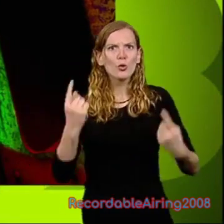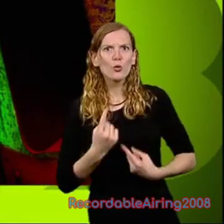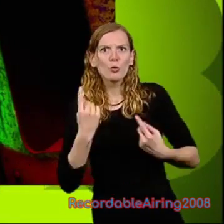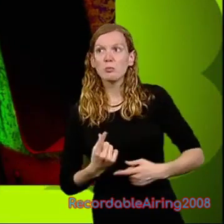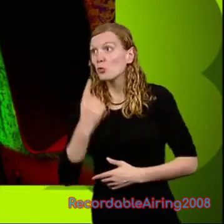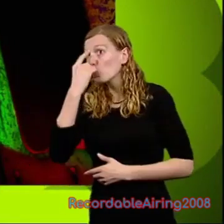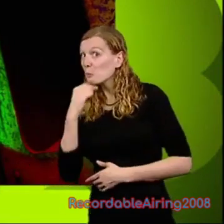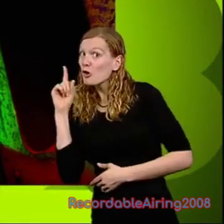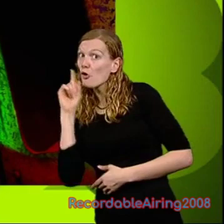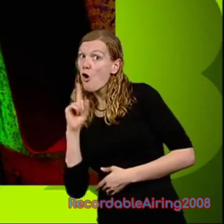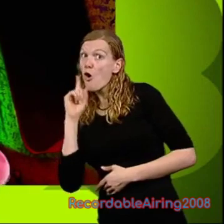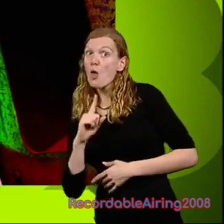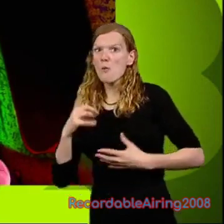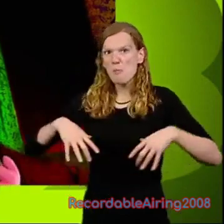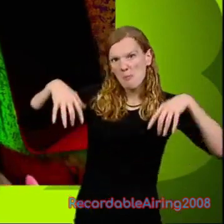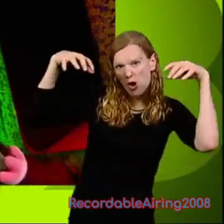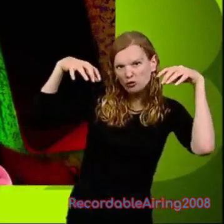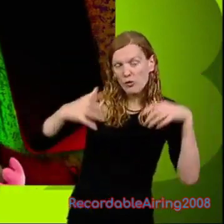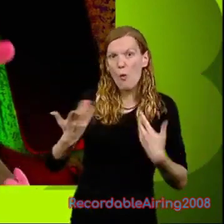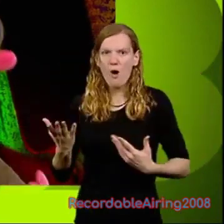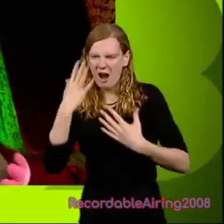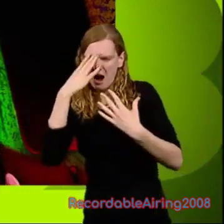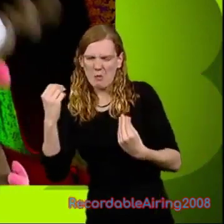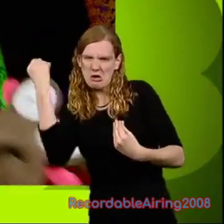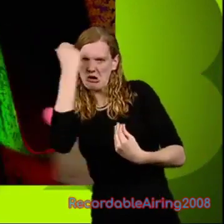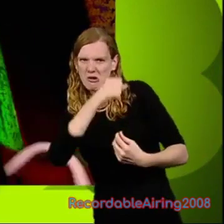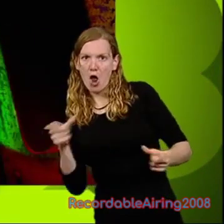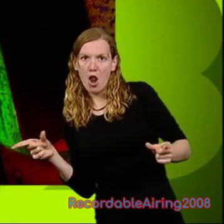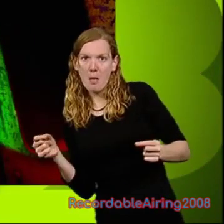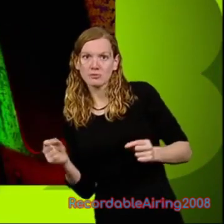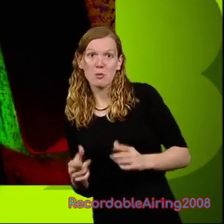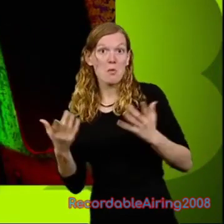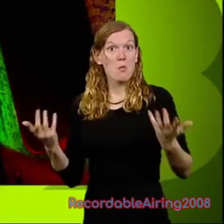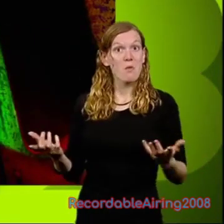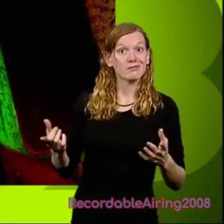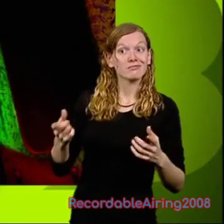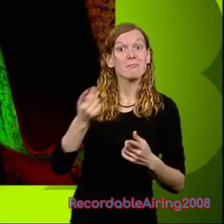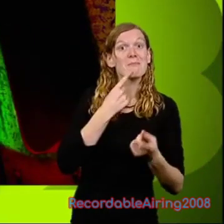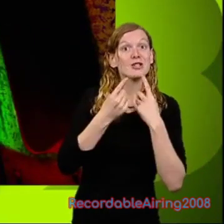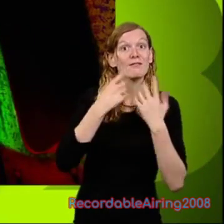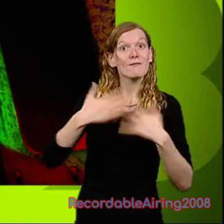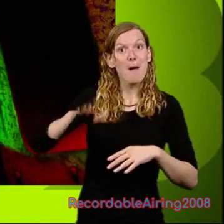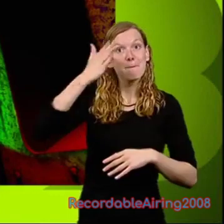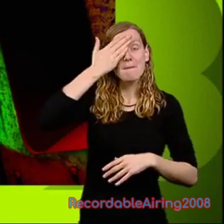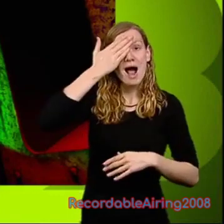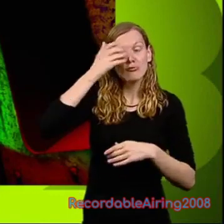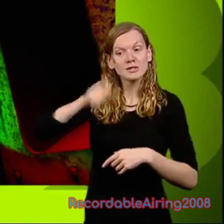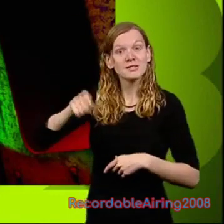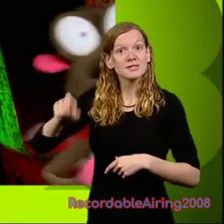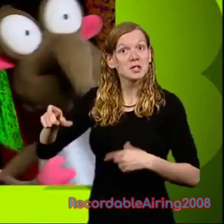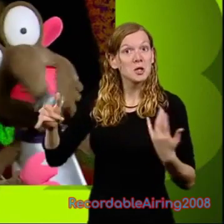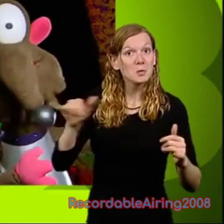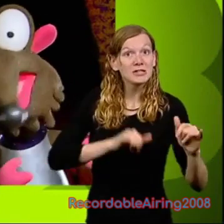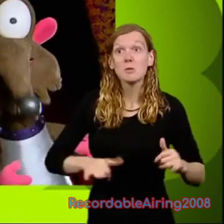an educated lobster or a message from the pirate posse. The pizza man or your grand or an alien fan.